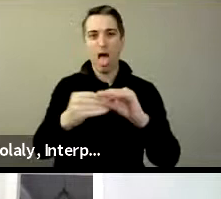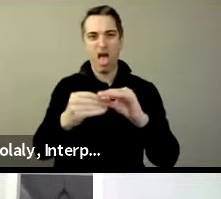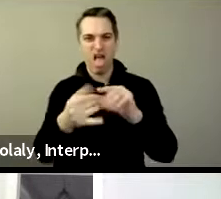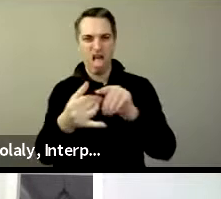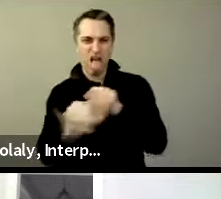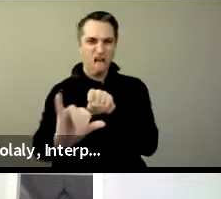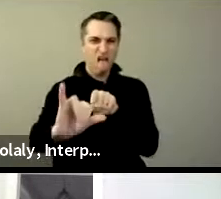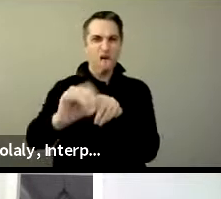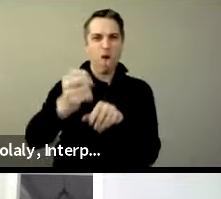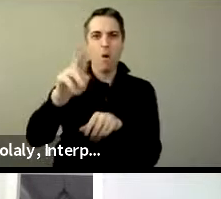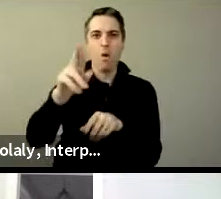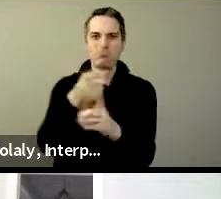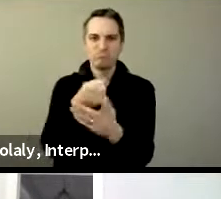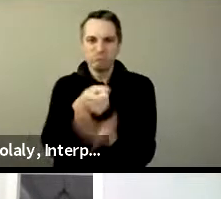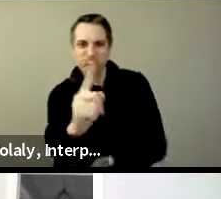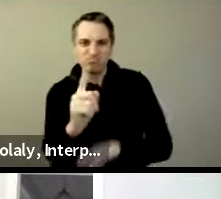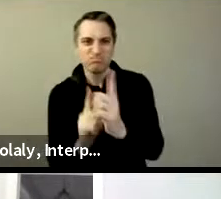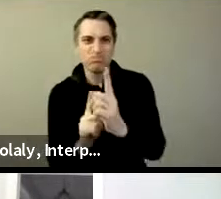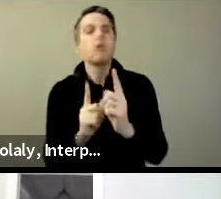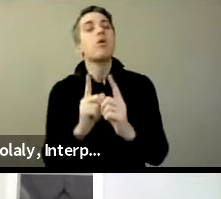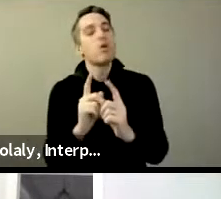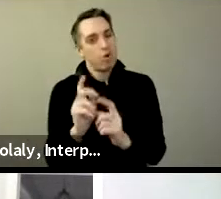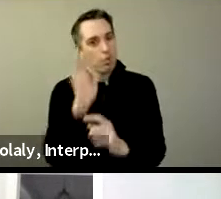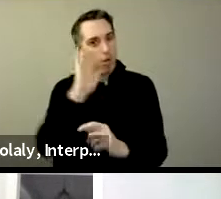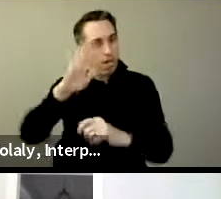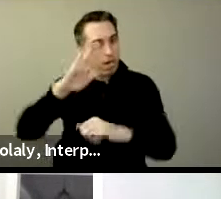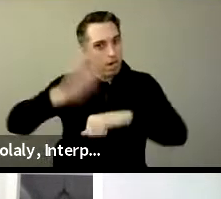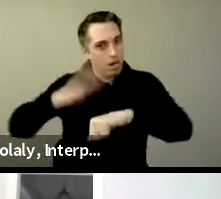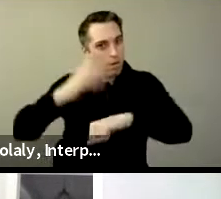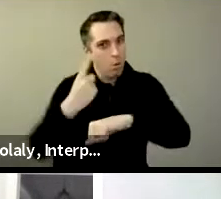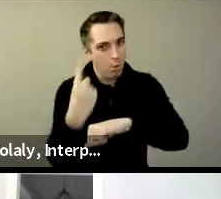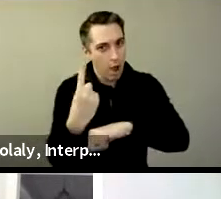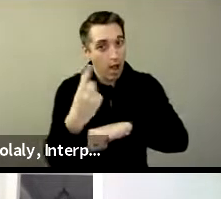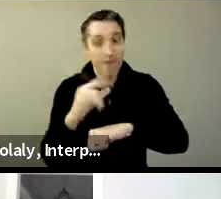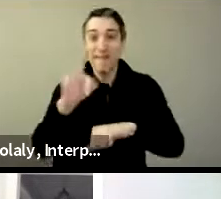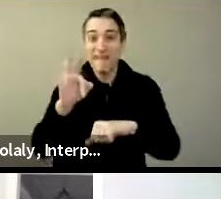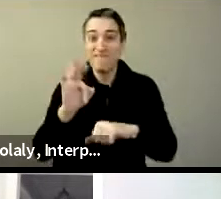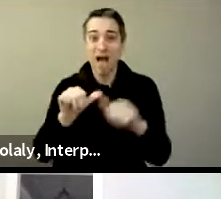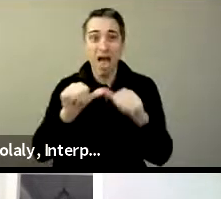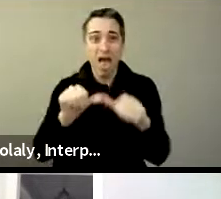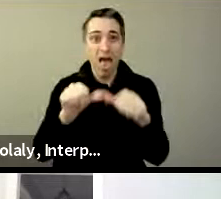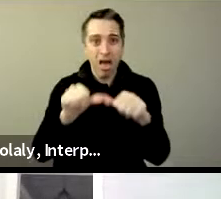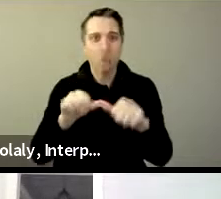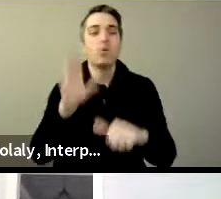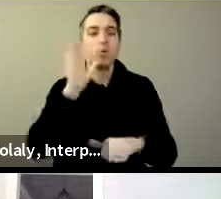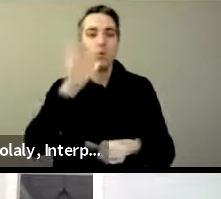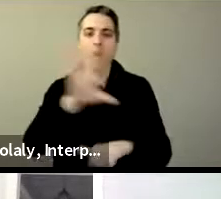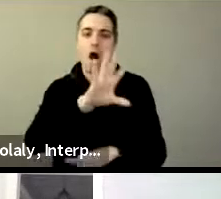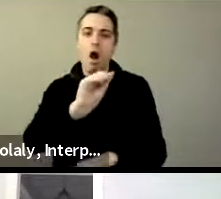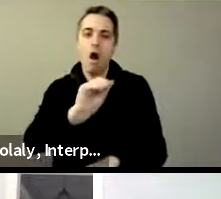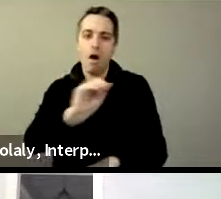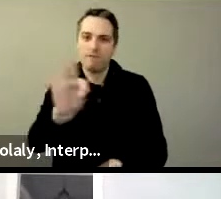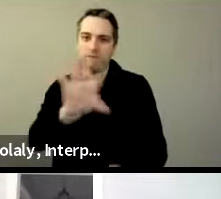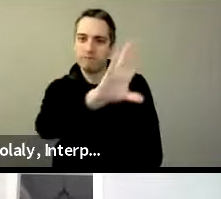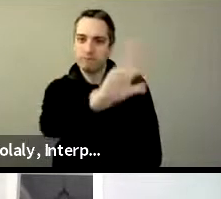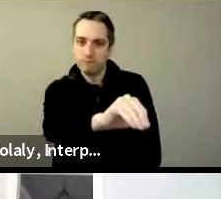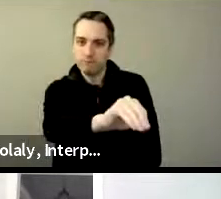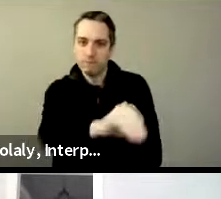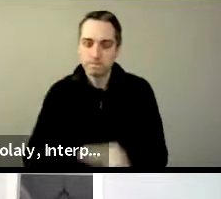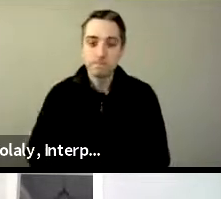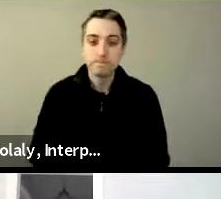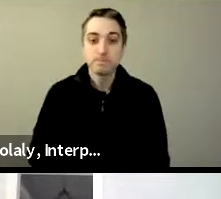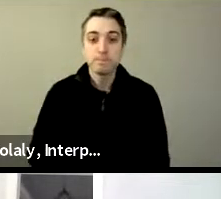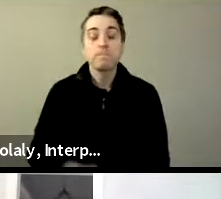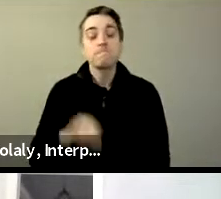or disrespectful language. If use of the language continues, the speaker will be muted. For those who are joining us live via the MDCR